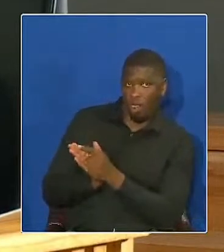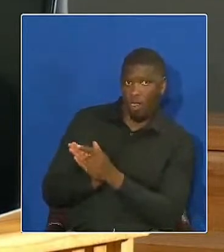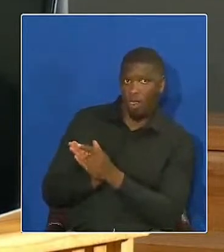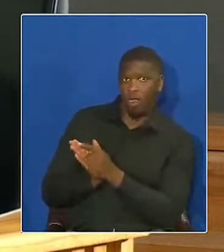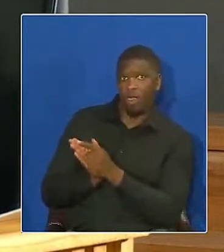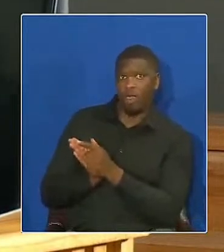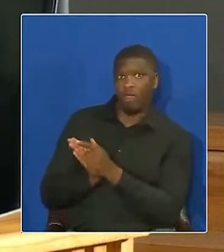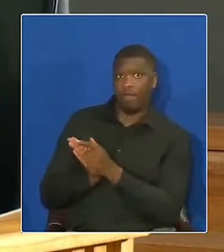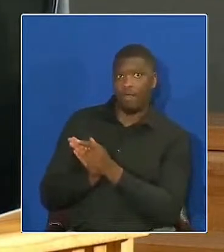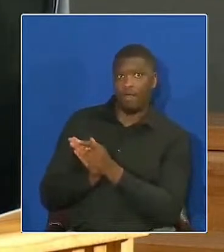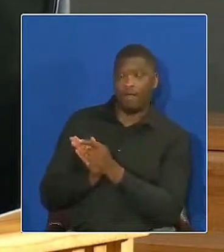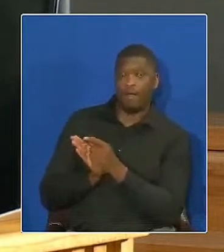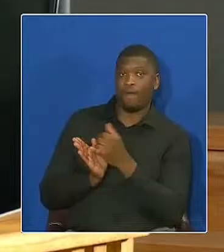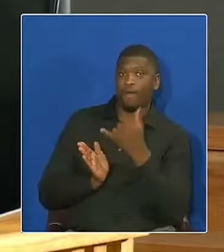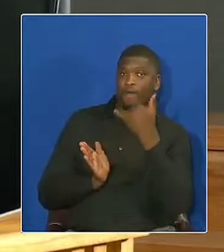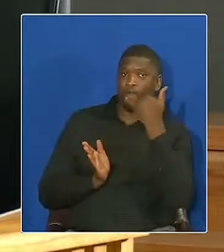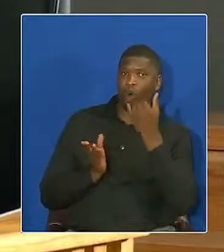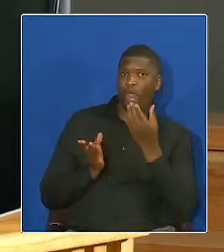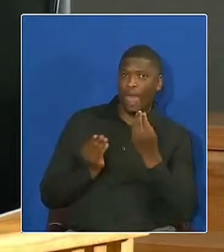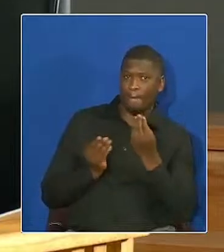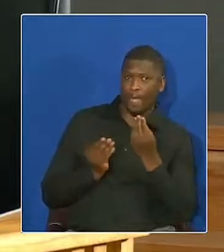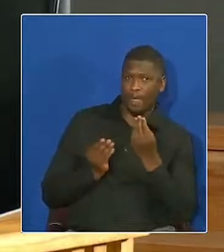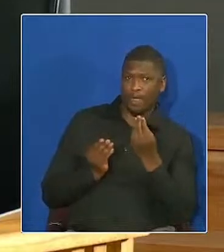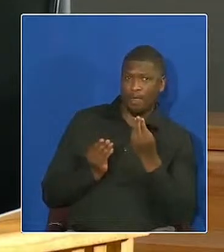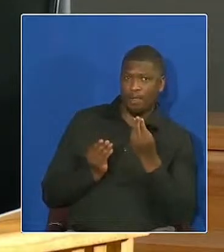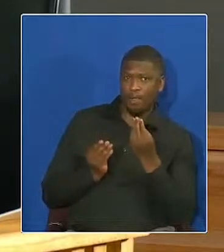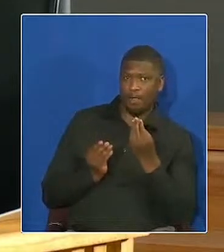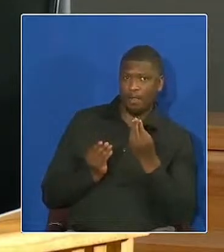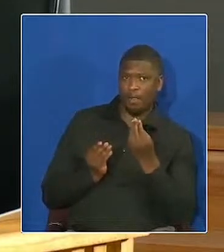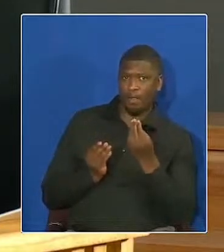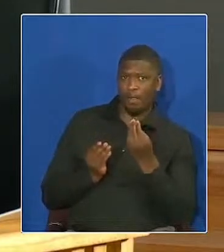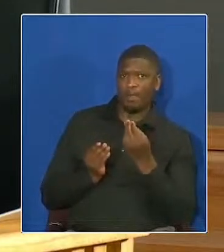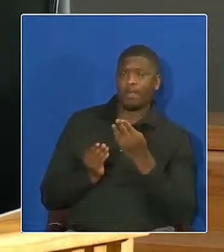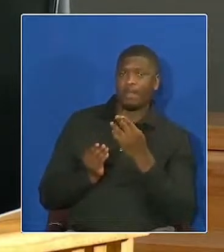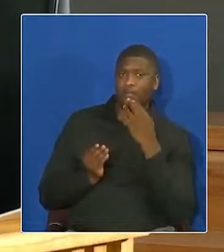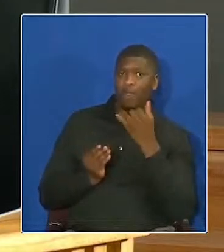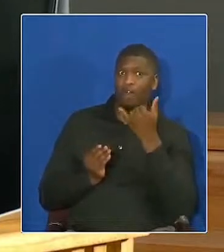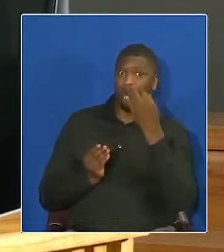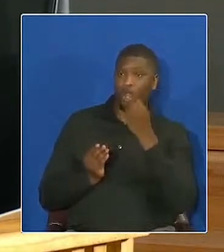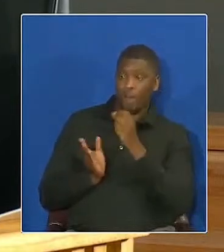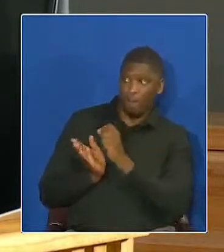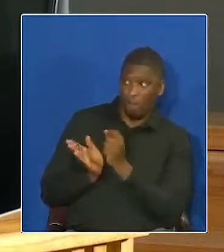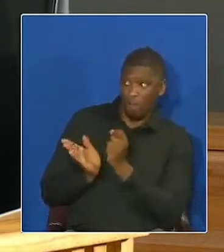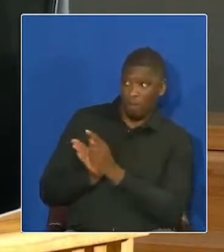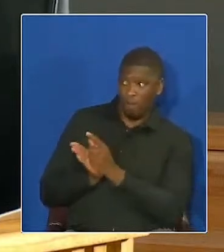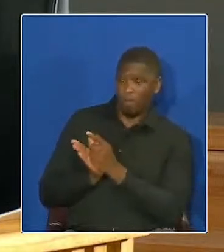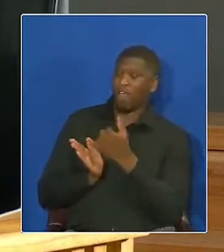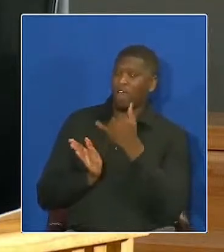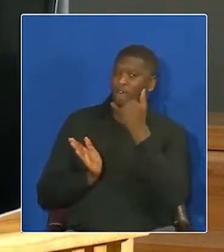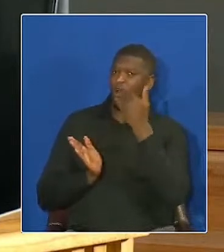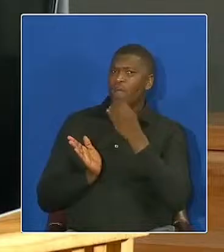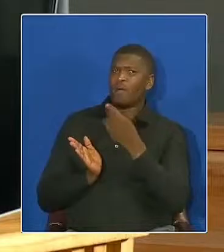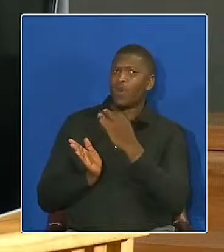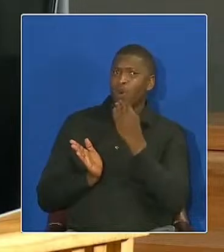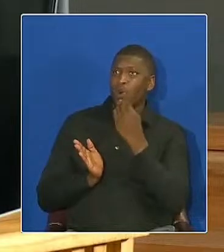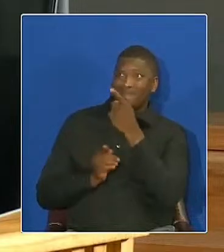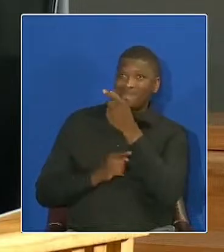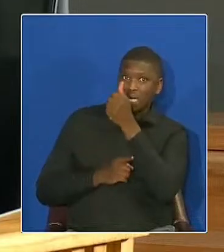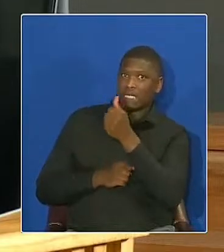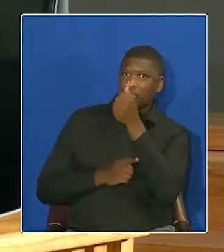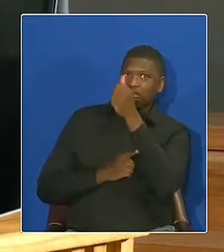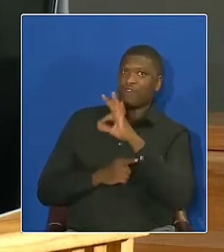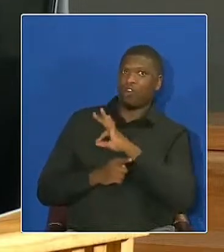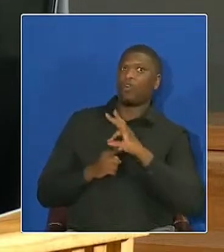the number of the Chief of Staff as we know